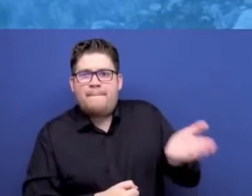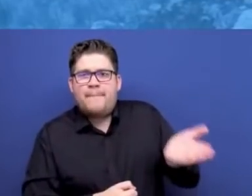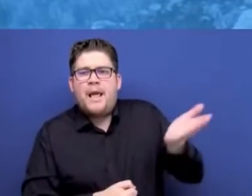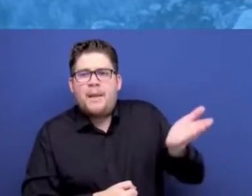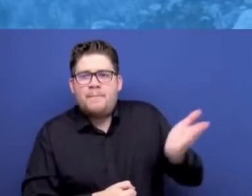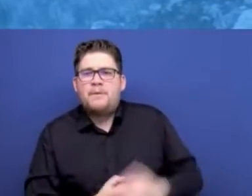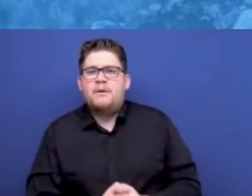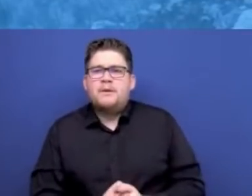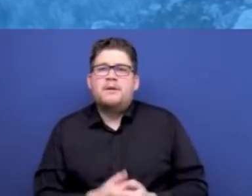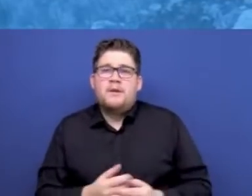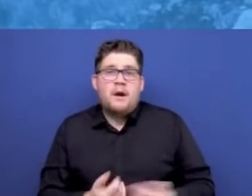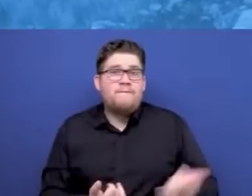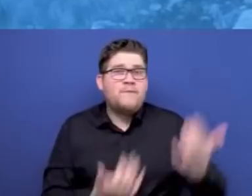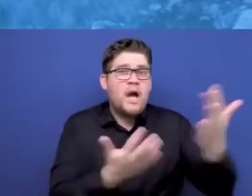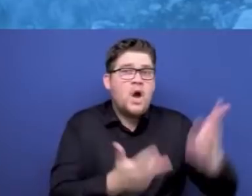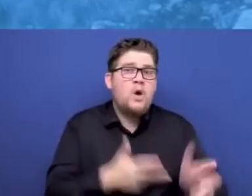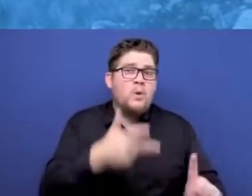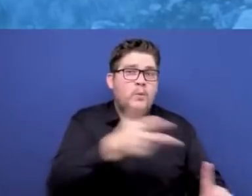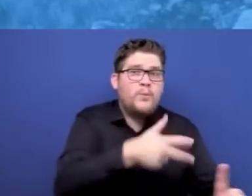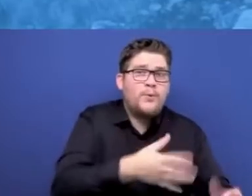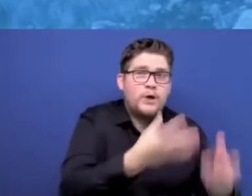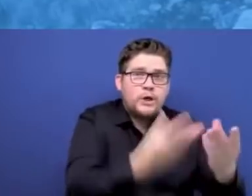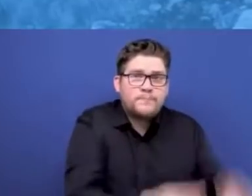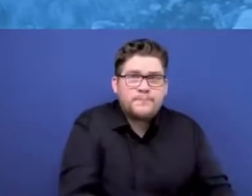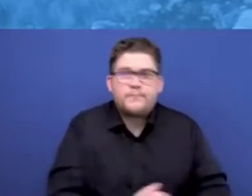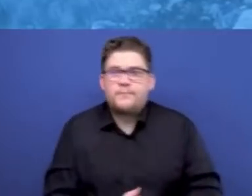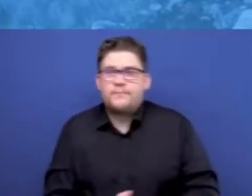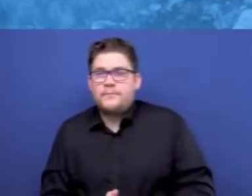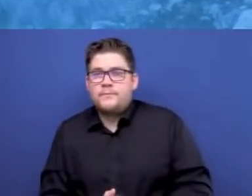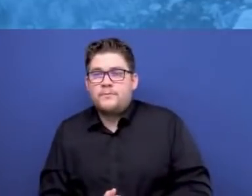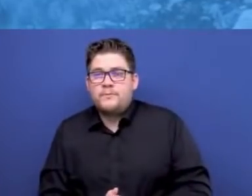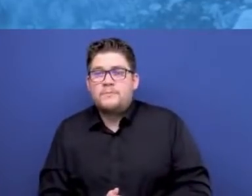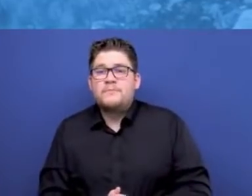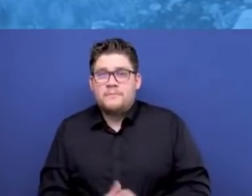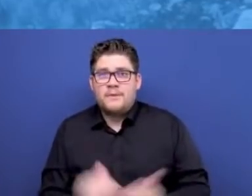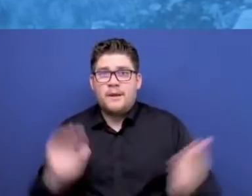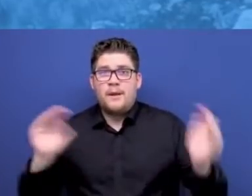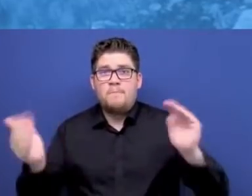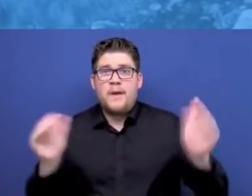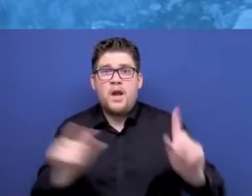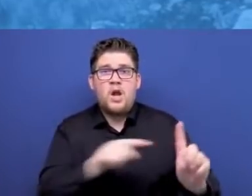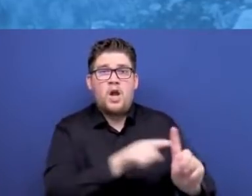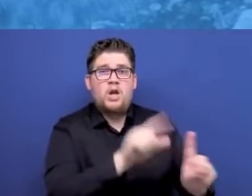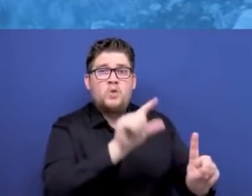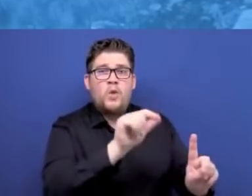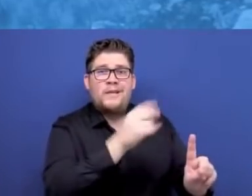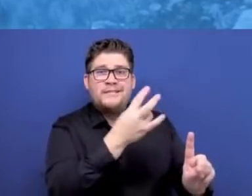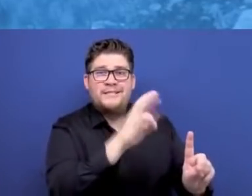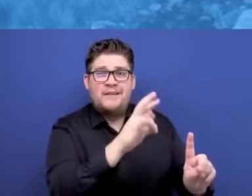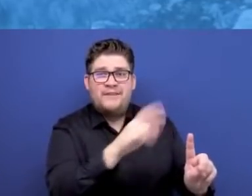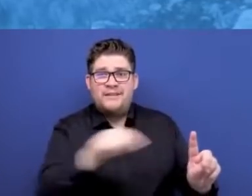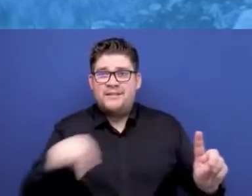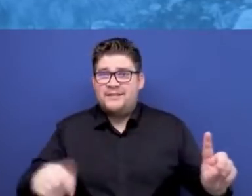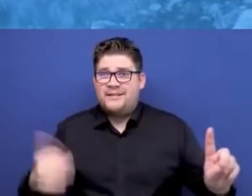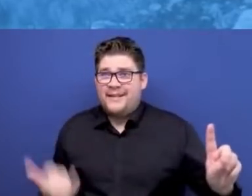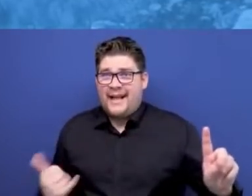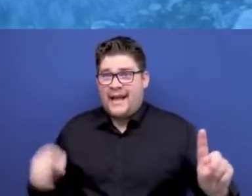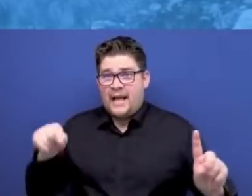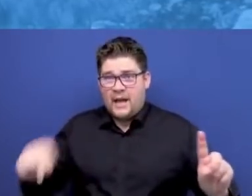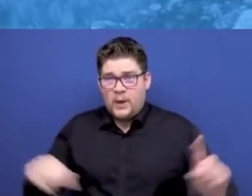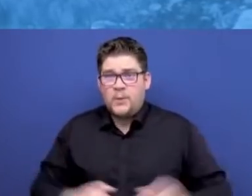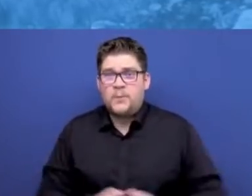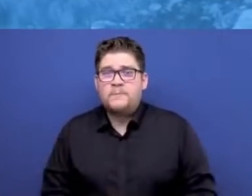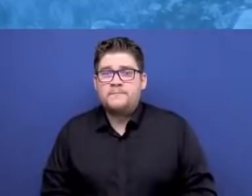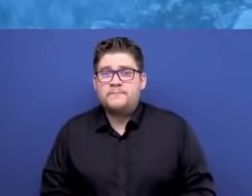much higher investment in fuel mitigation treatments so that we can help starting to offset